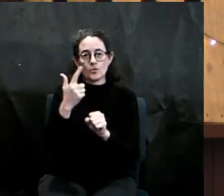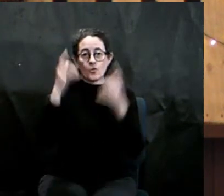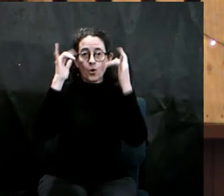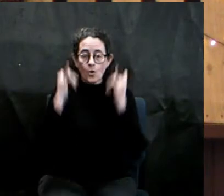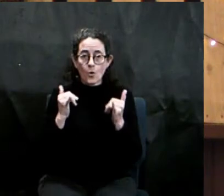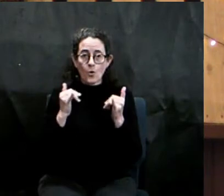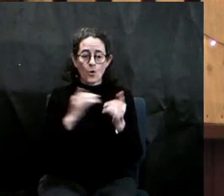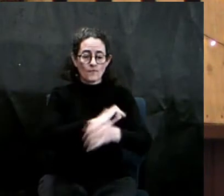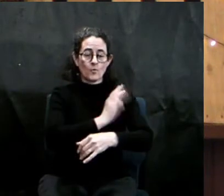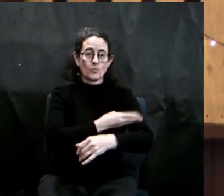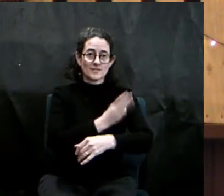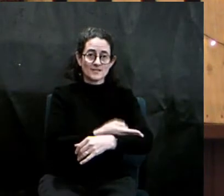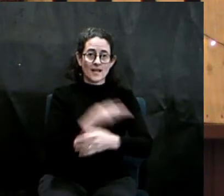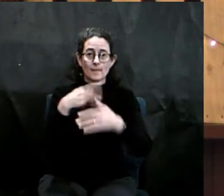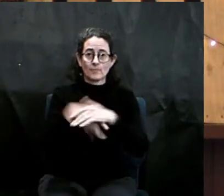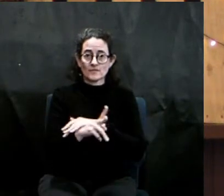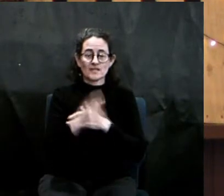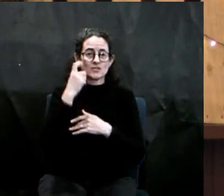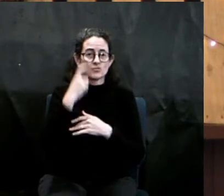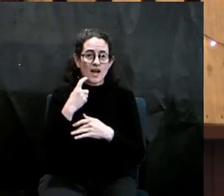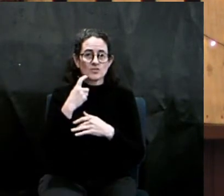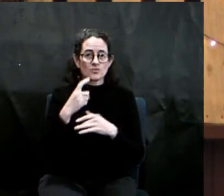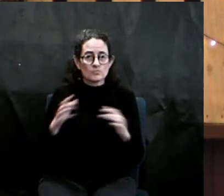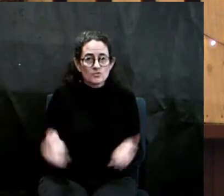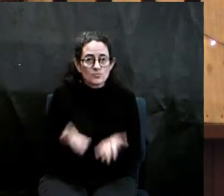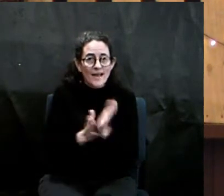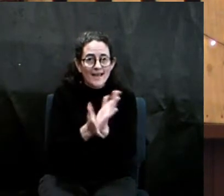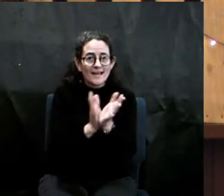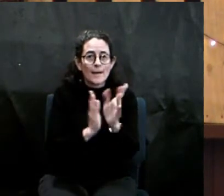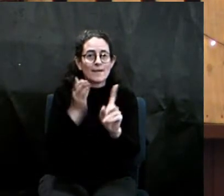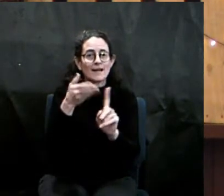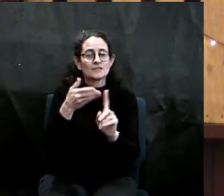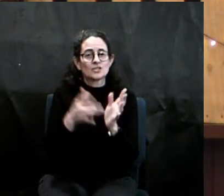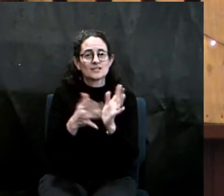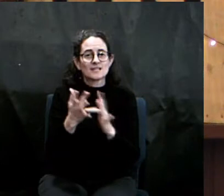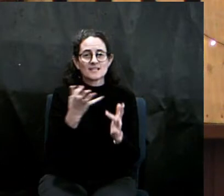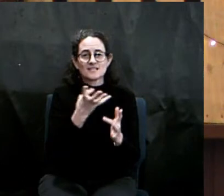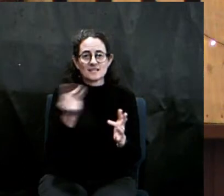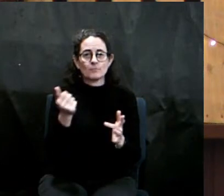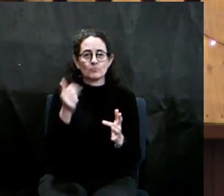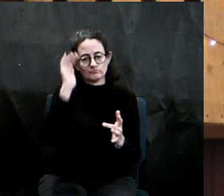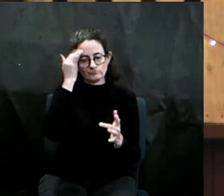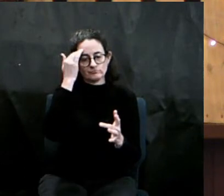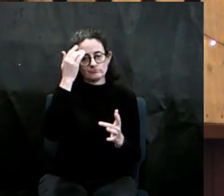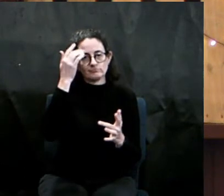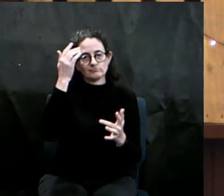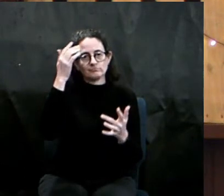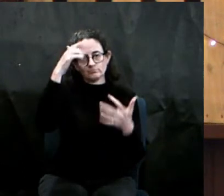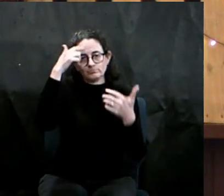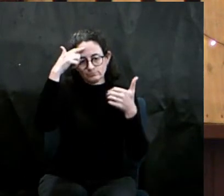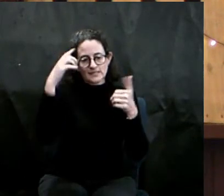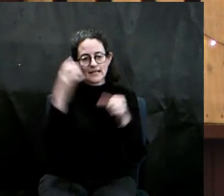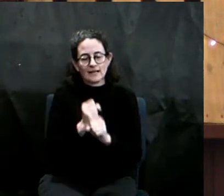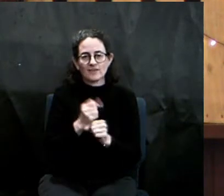tried to persuade them about Jesus. Some were convinced by what he said, but others would not believe. They disagreed